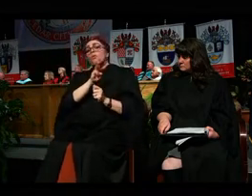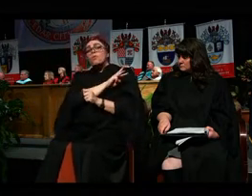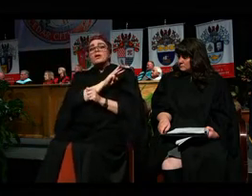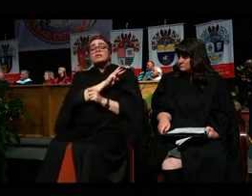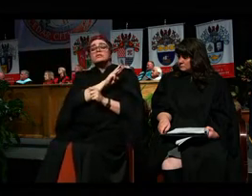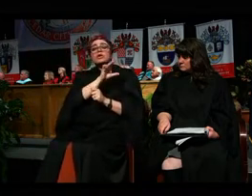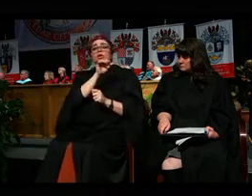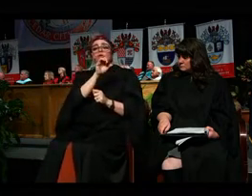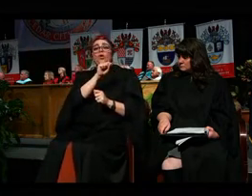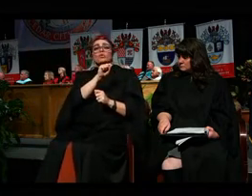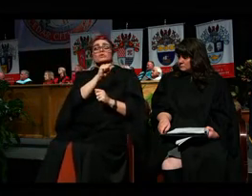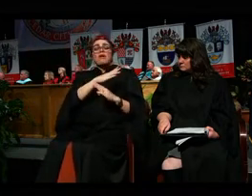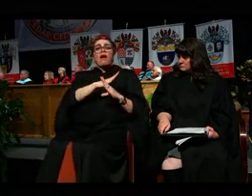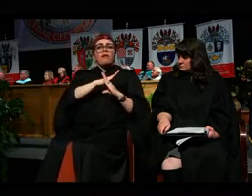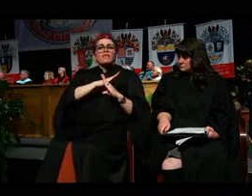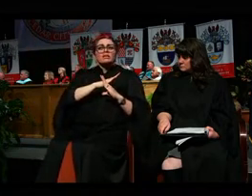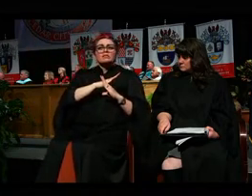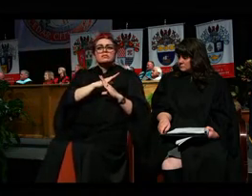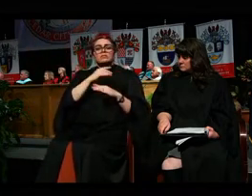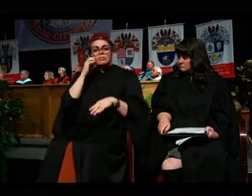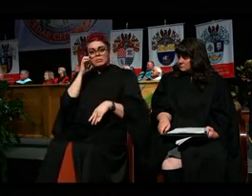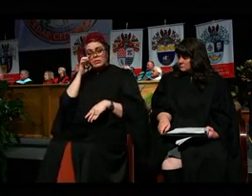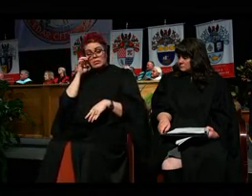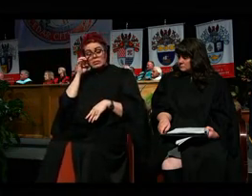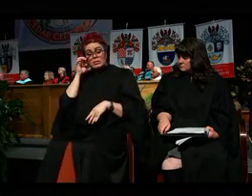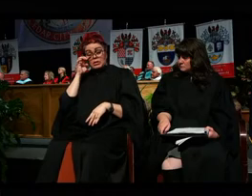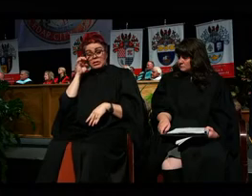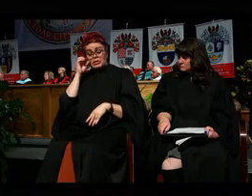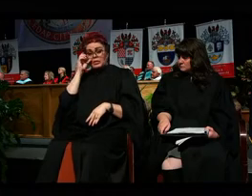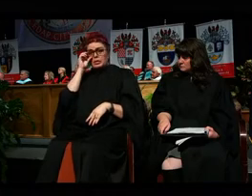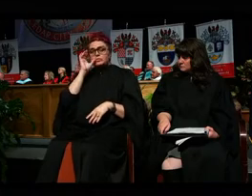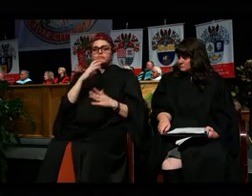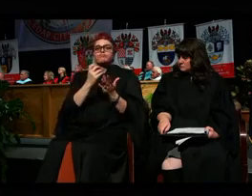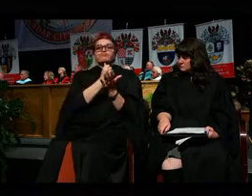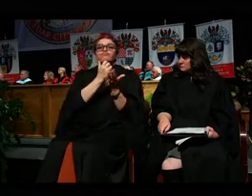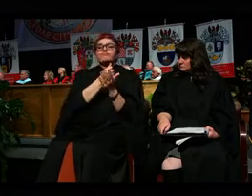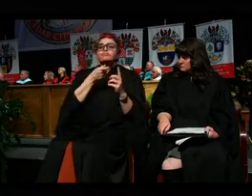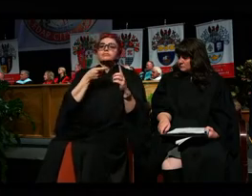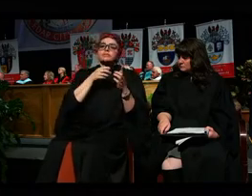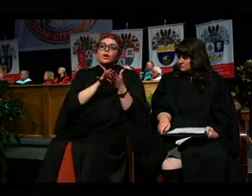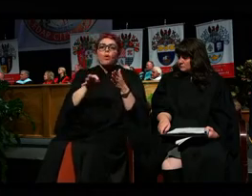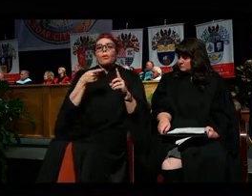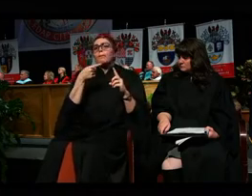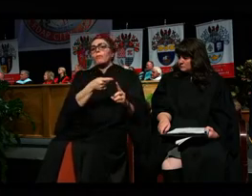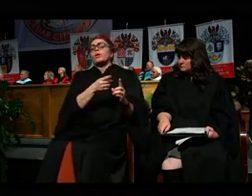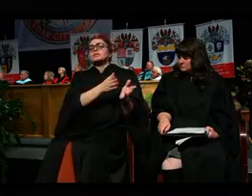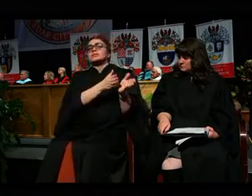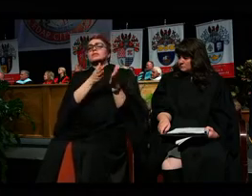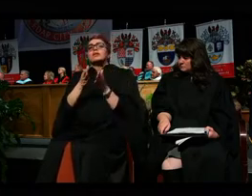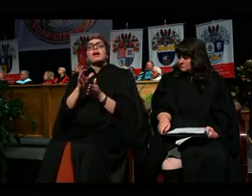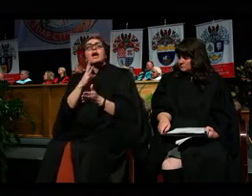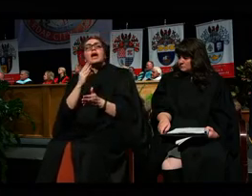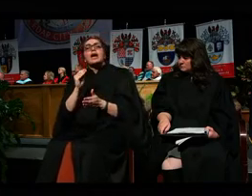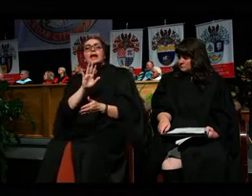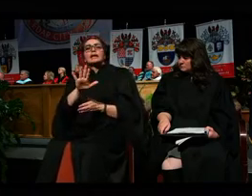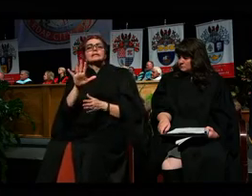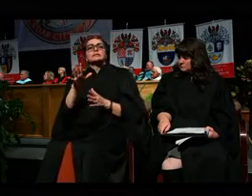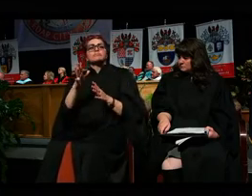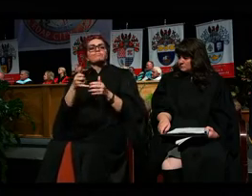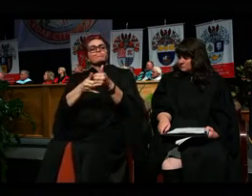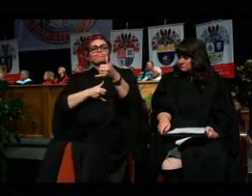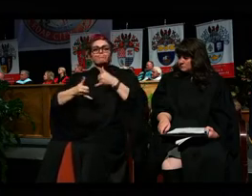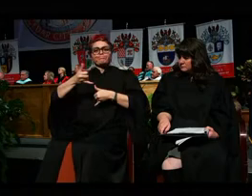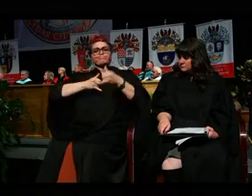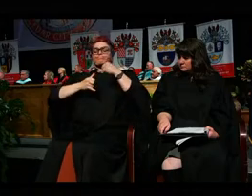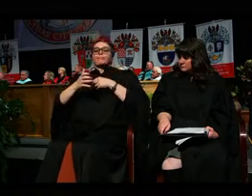now in the Pro Football Hall of Fame because of that offense and because of the fact that he and all the championships that he won. But